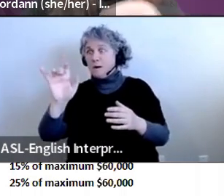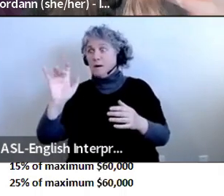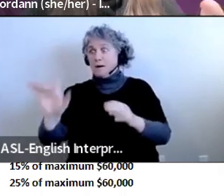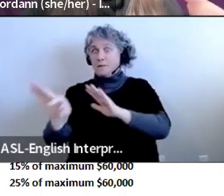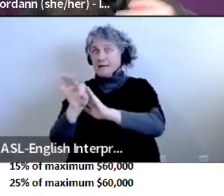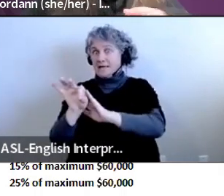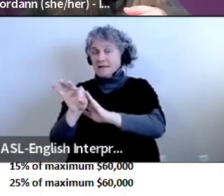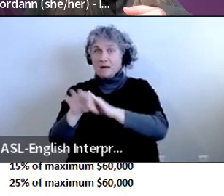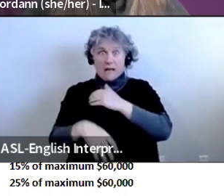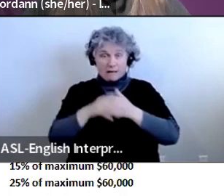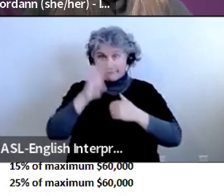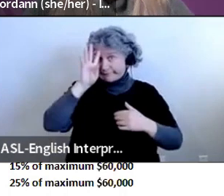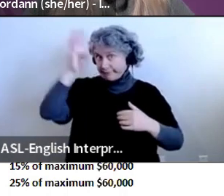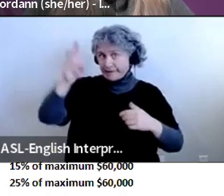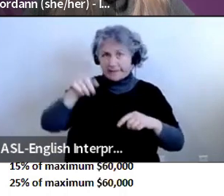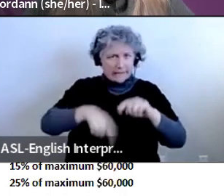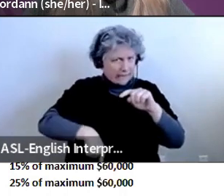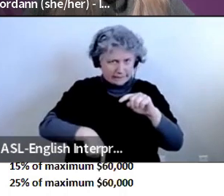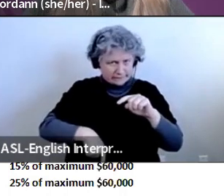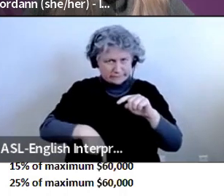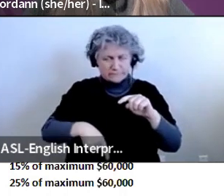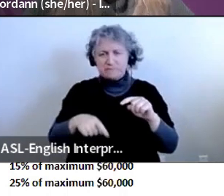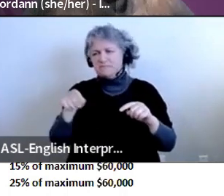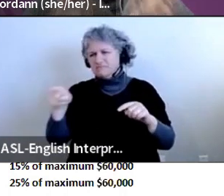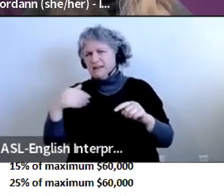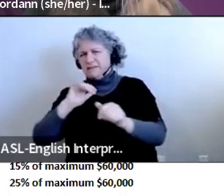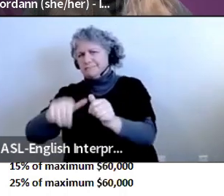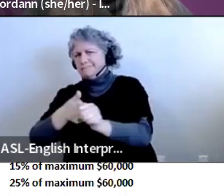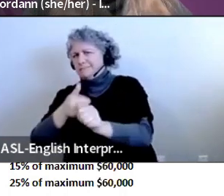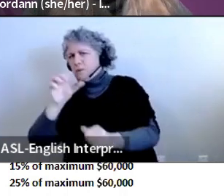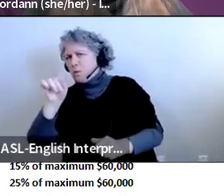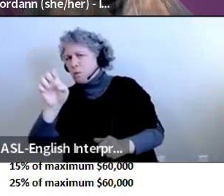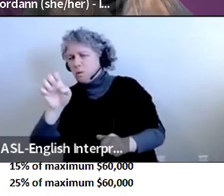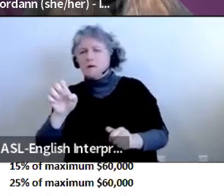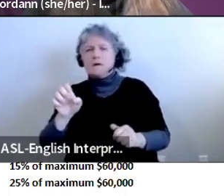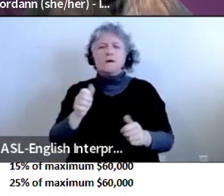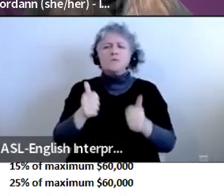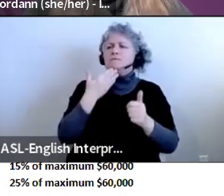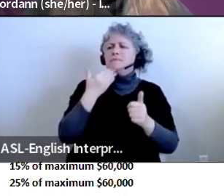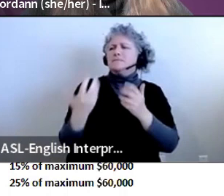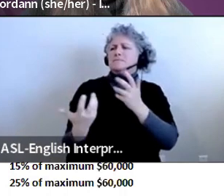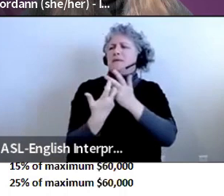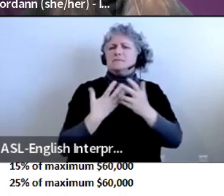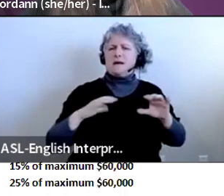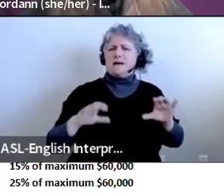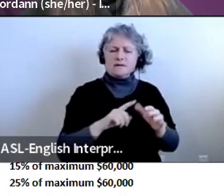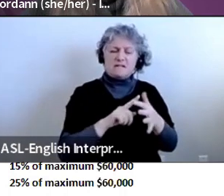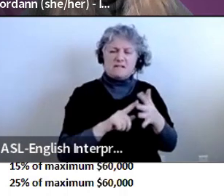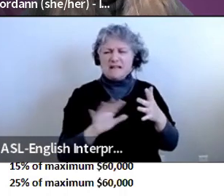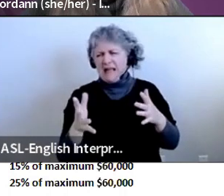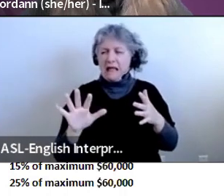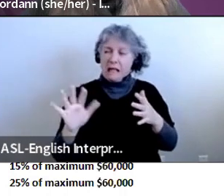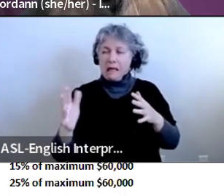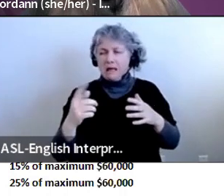note that you can't add your own category, but just kind of choose the one that best suits what activity that you're doing, and we'll be able to